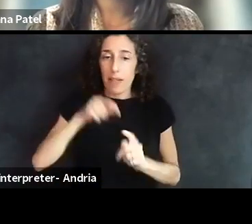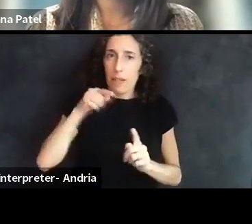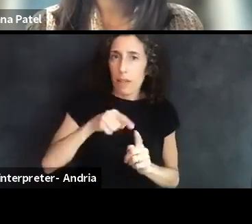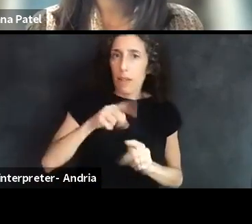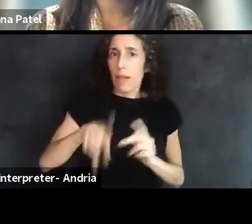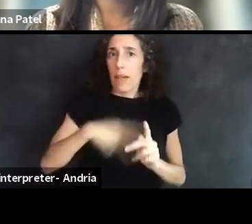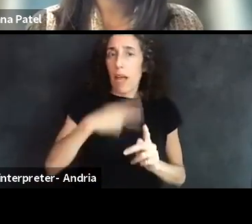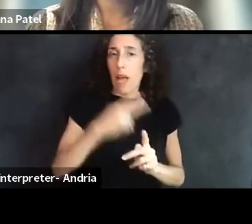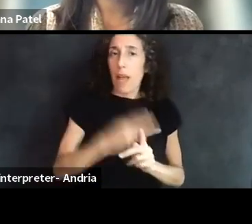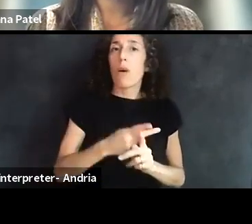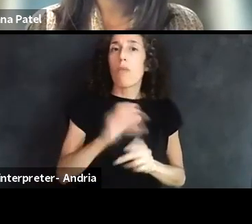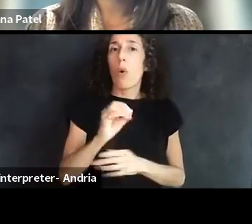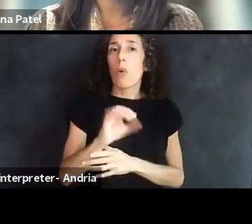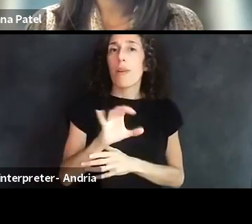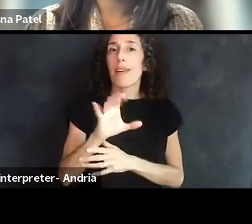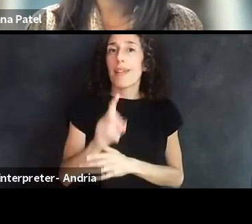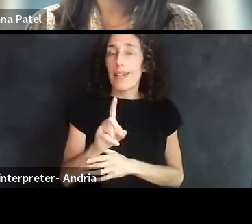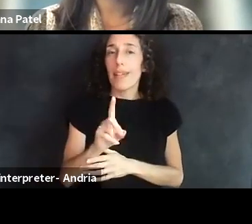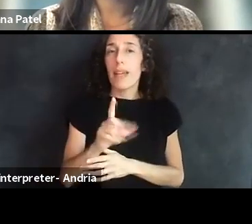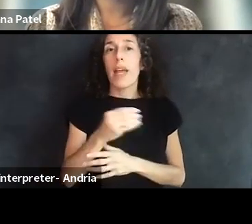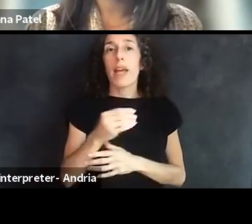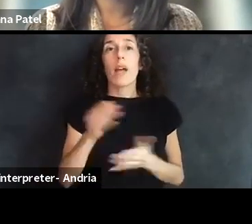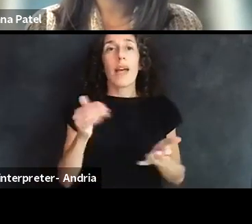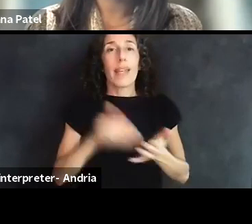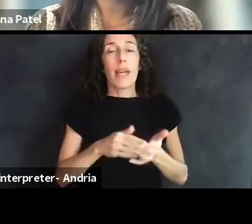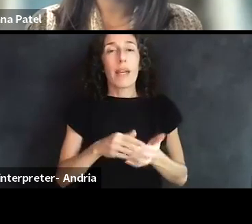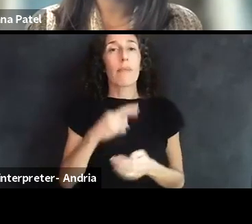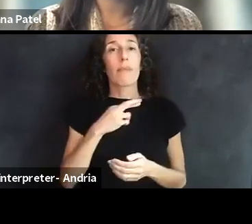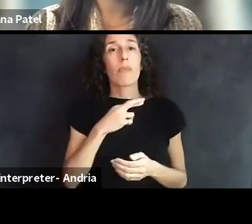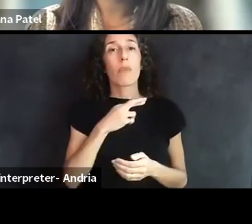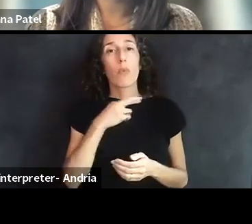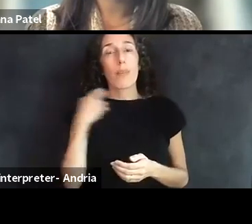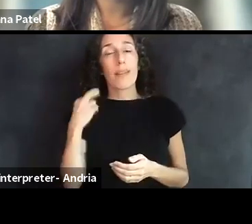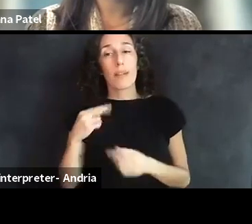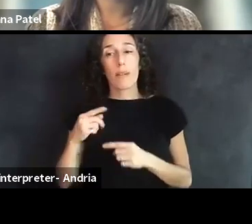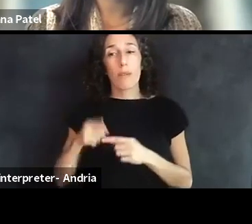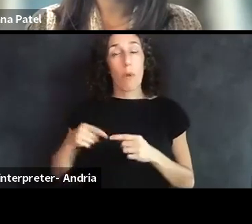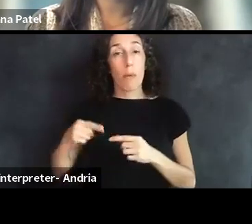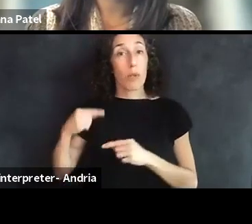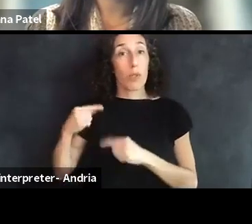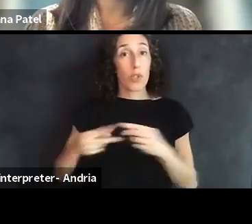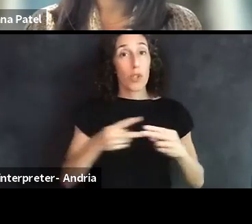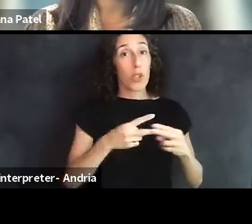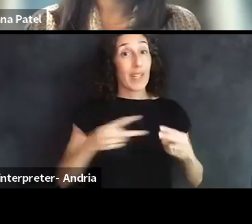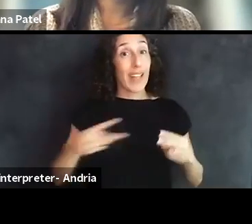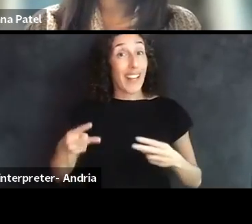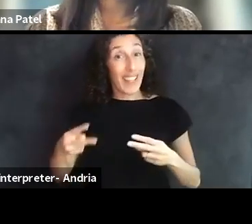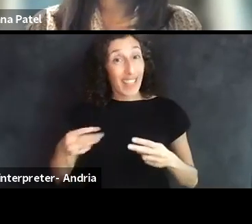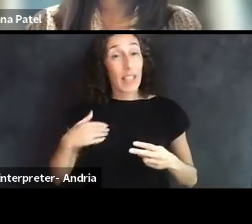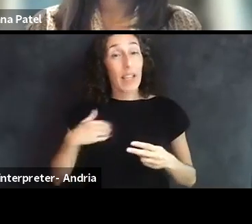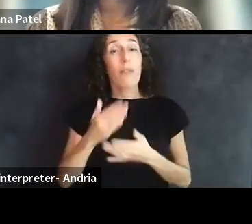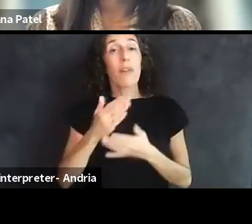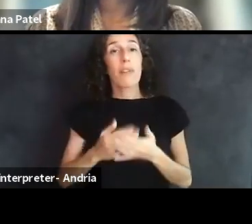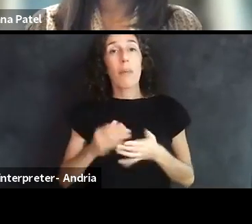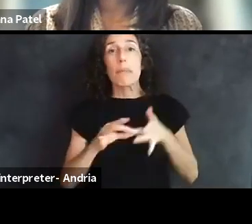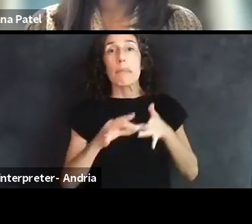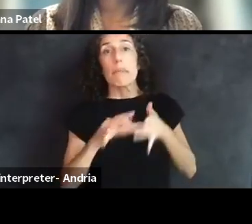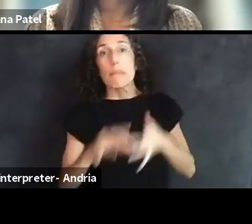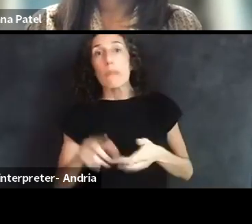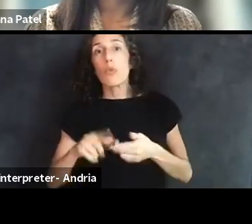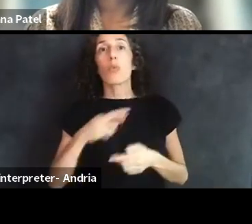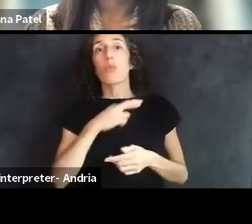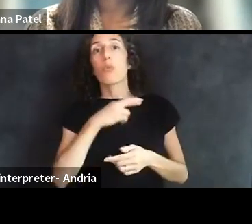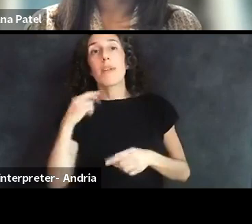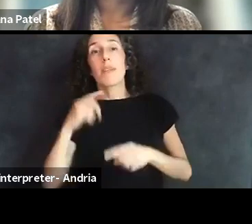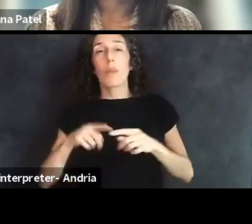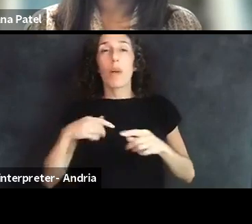genetic risk of OCD, in part because the samples are still too small. Thank